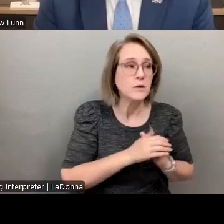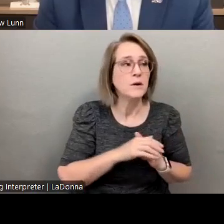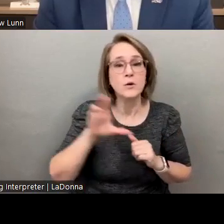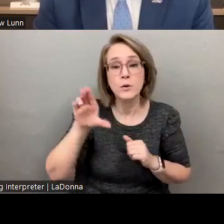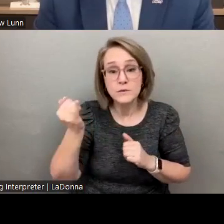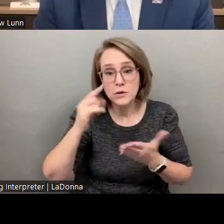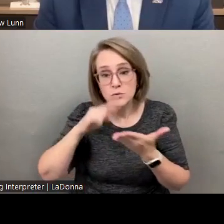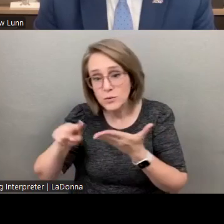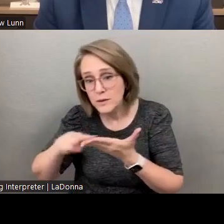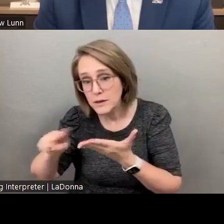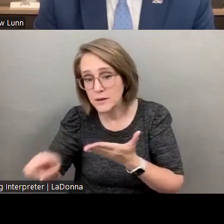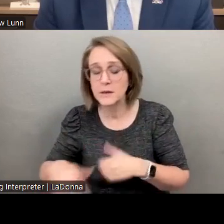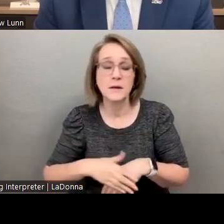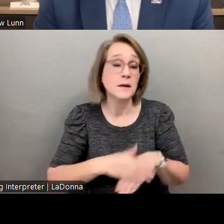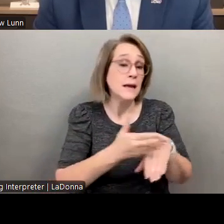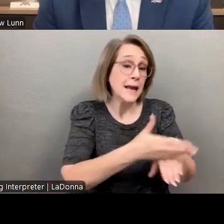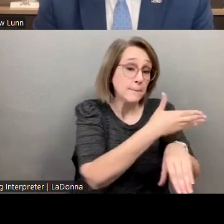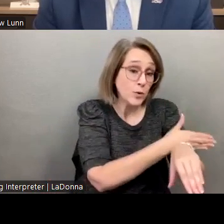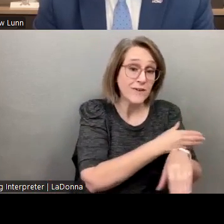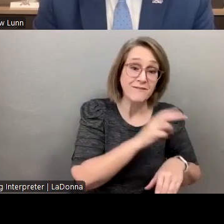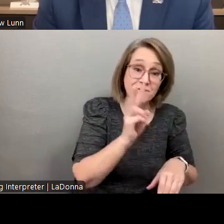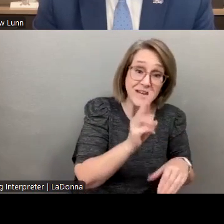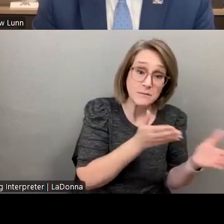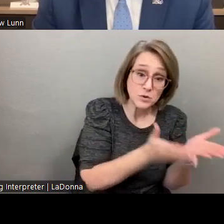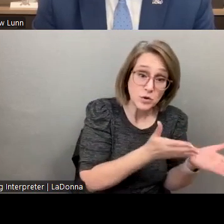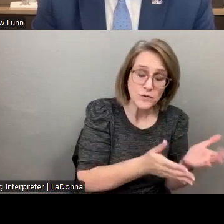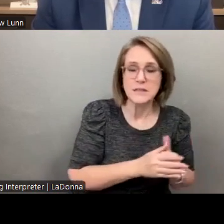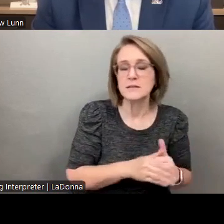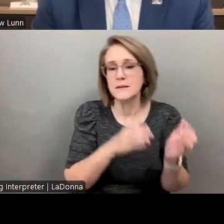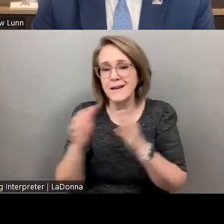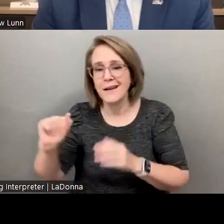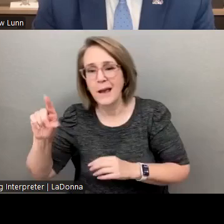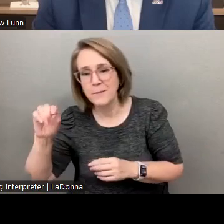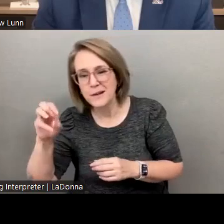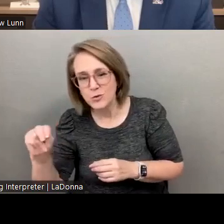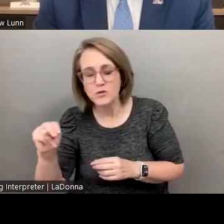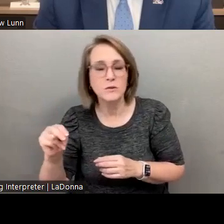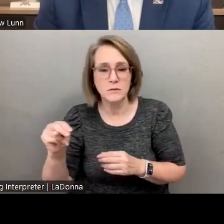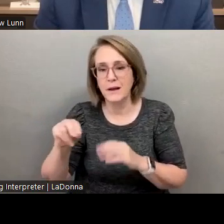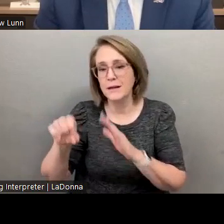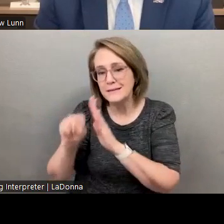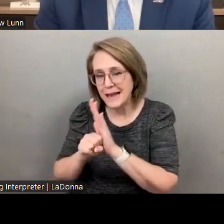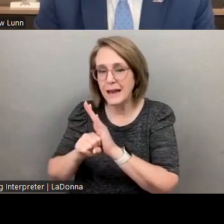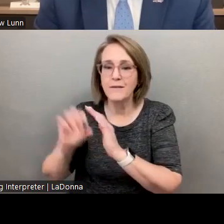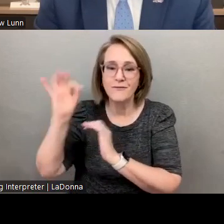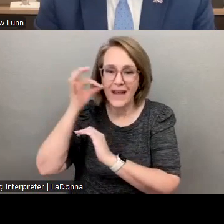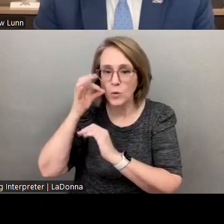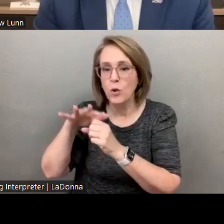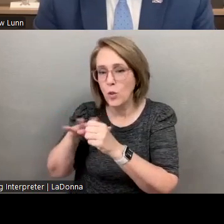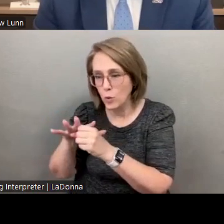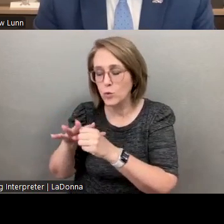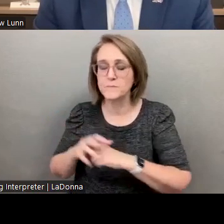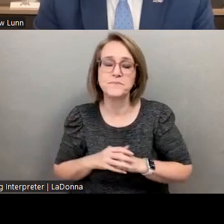victims, improving services for those who are justice involved, and administering, as we said, federal and state level grants. For our federal and